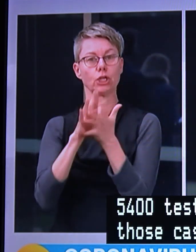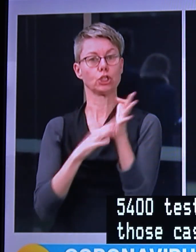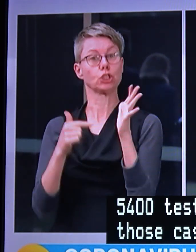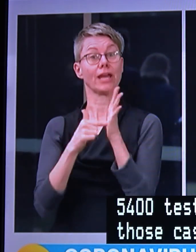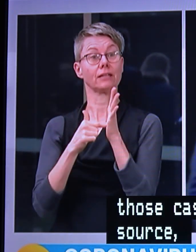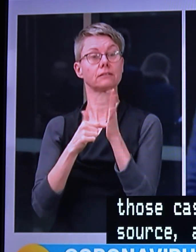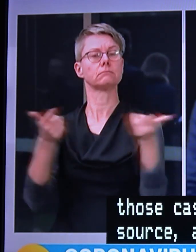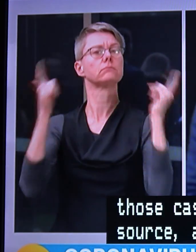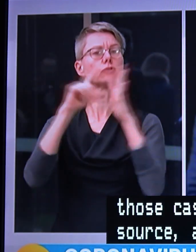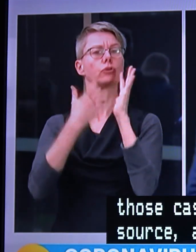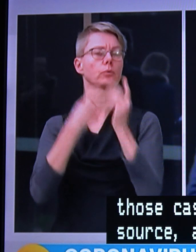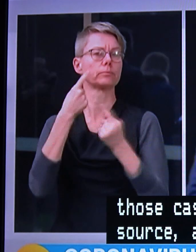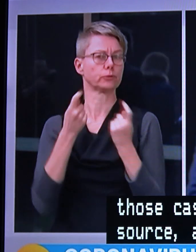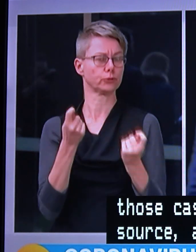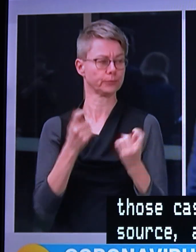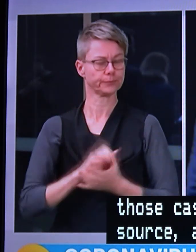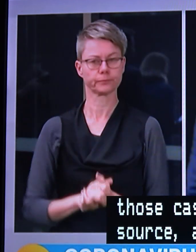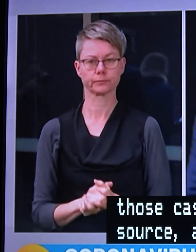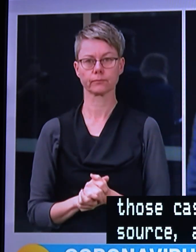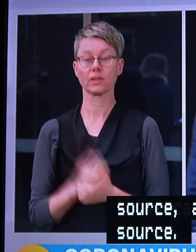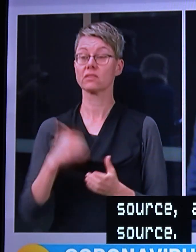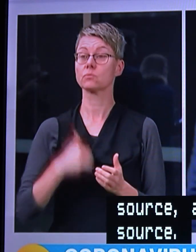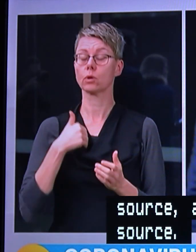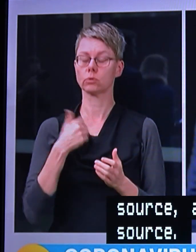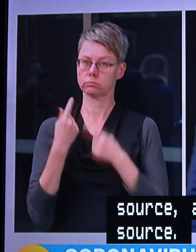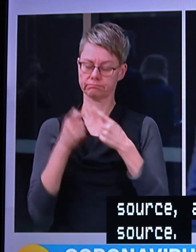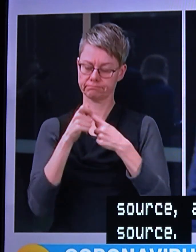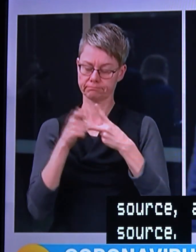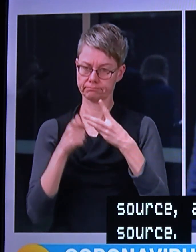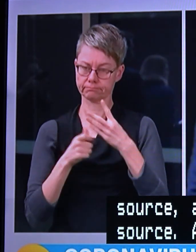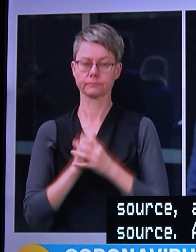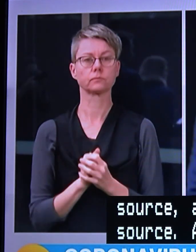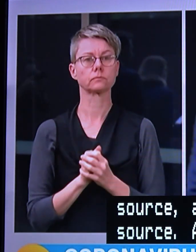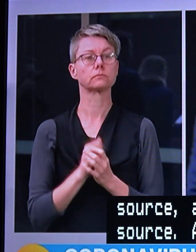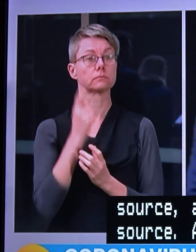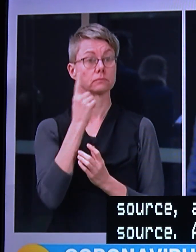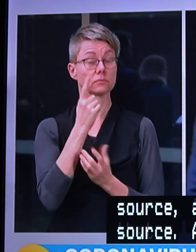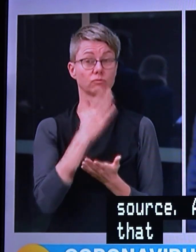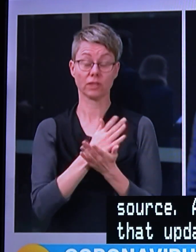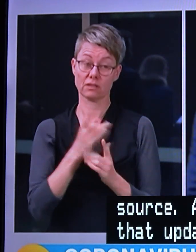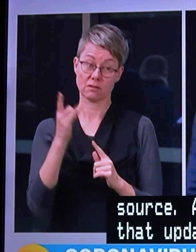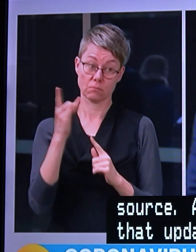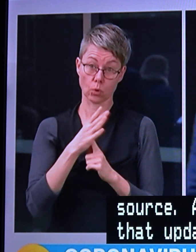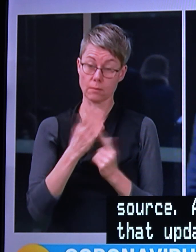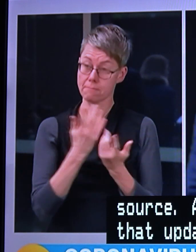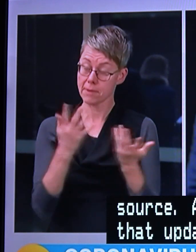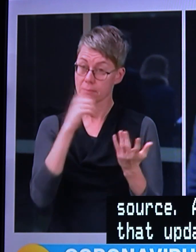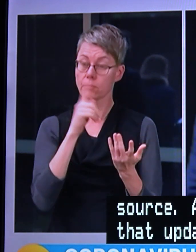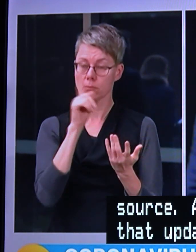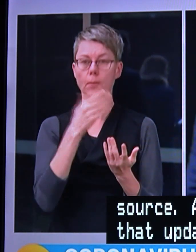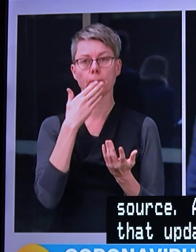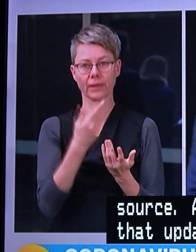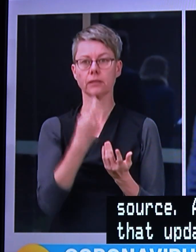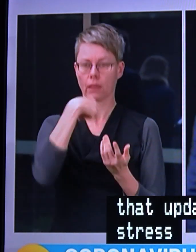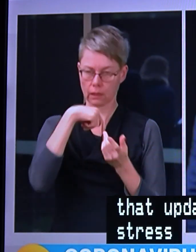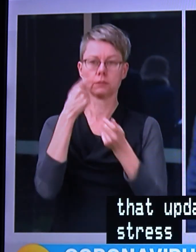update in her report. There's a couple of things I wanted to stress this morning. Firstly, it's really important for as many people as possible to